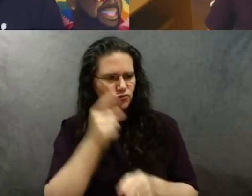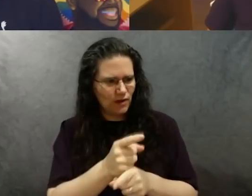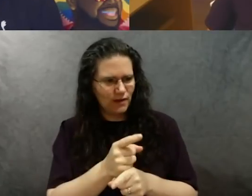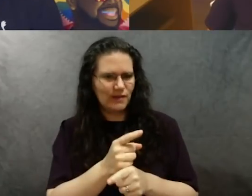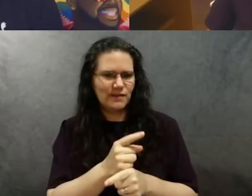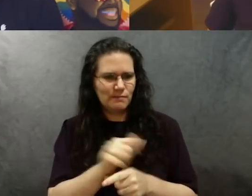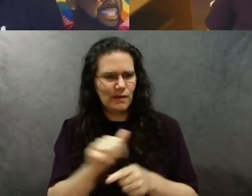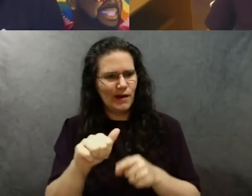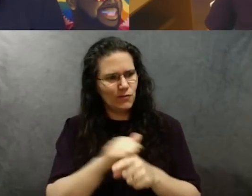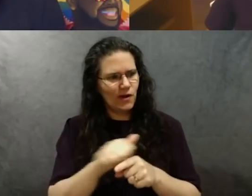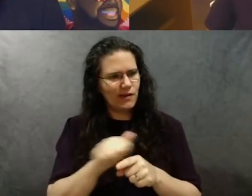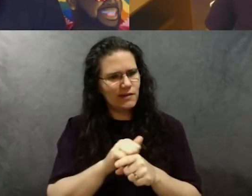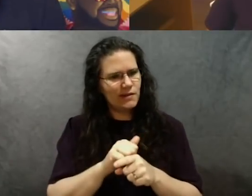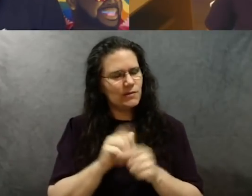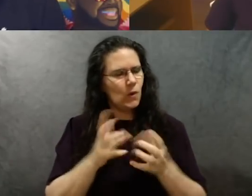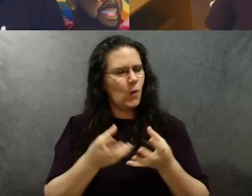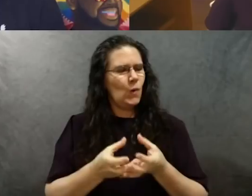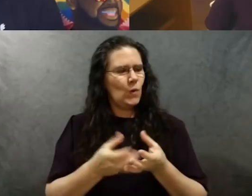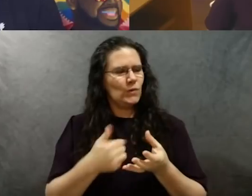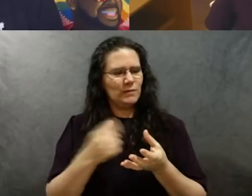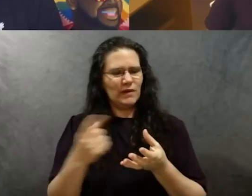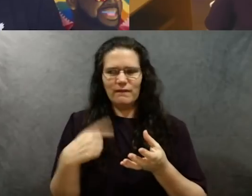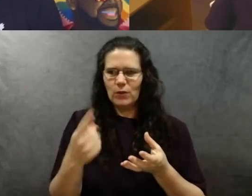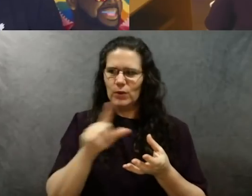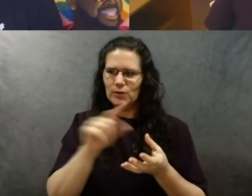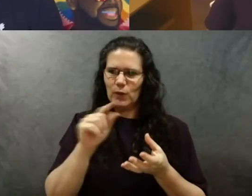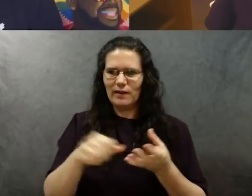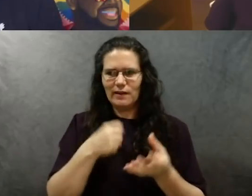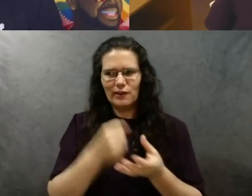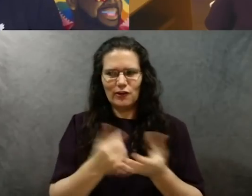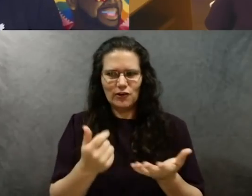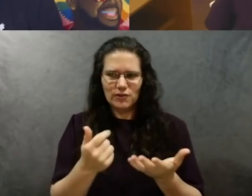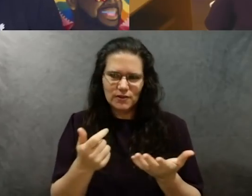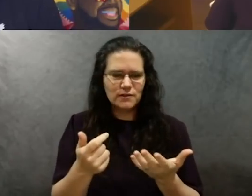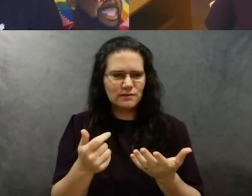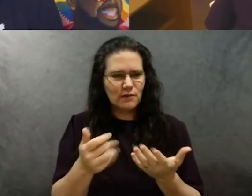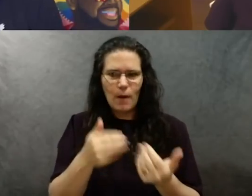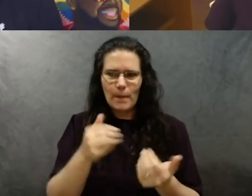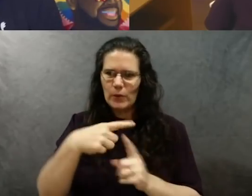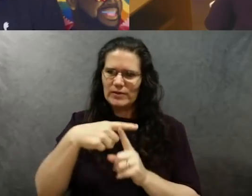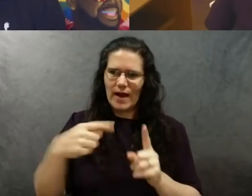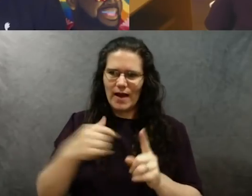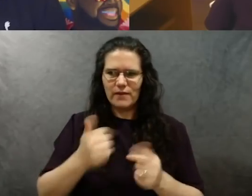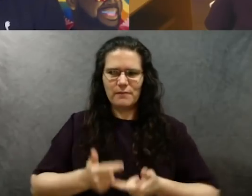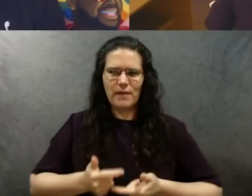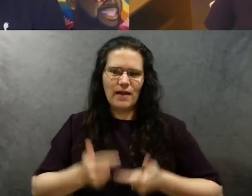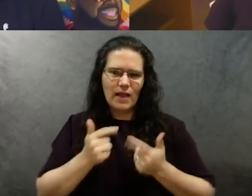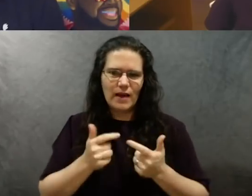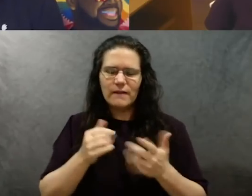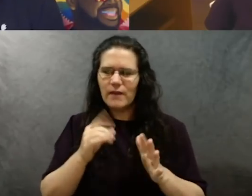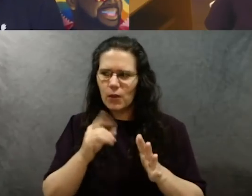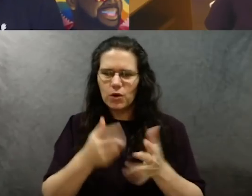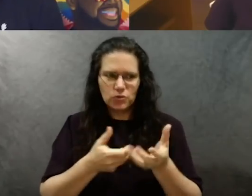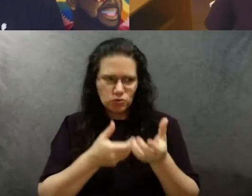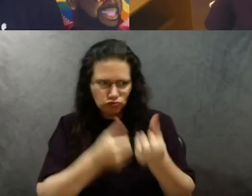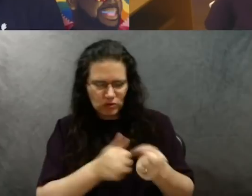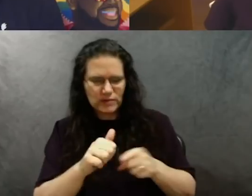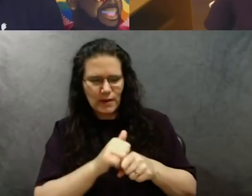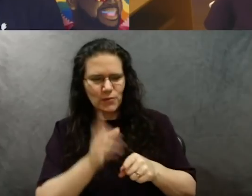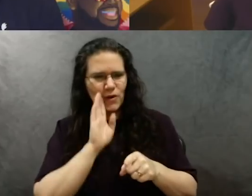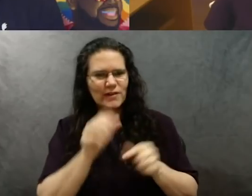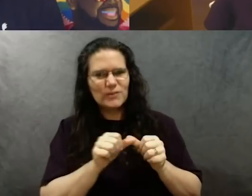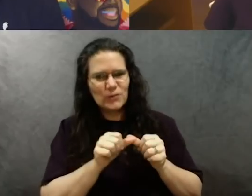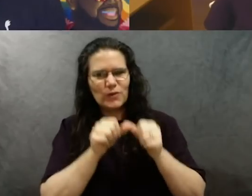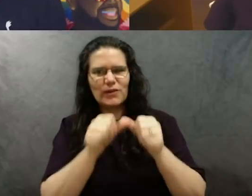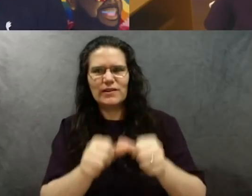like half of my life now. And I want to continue to trust my practice to take care of me. You